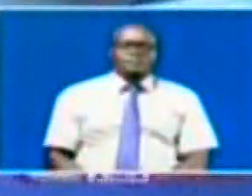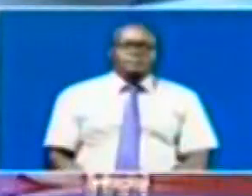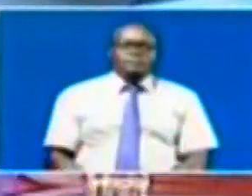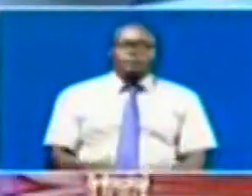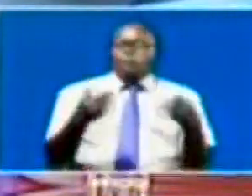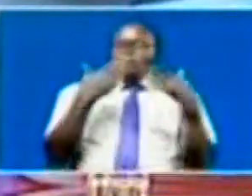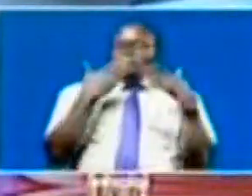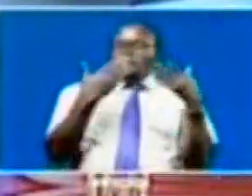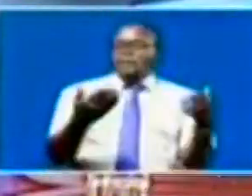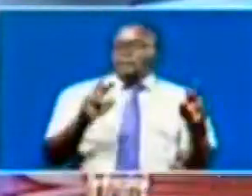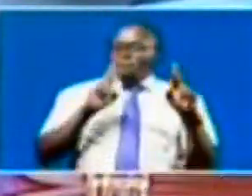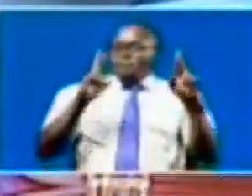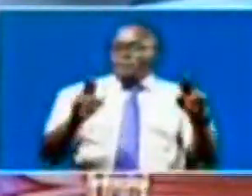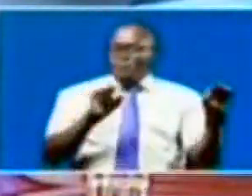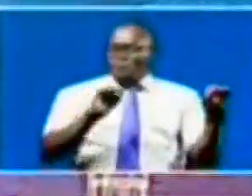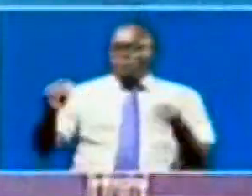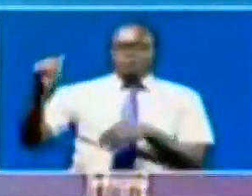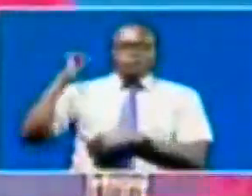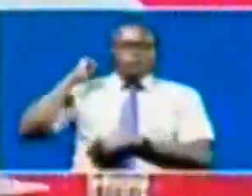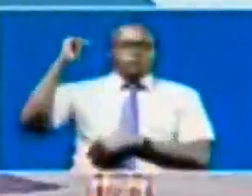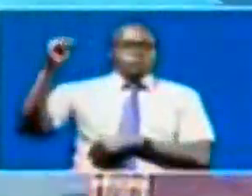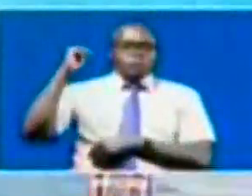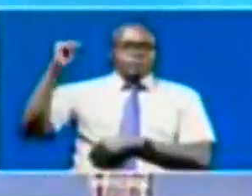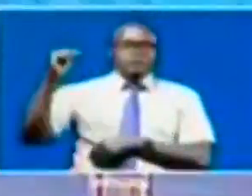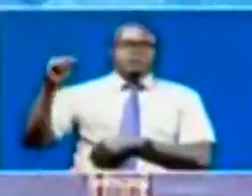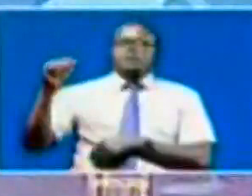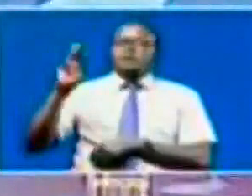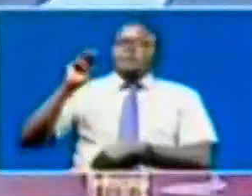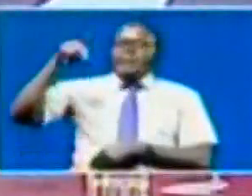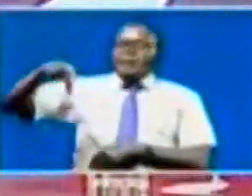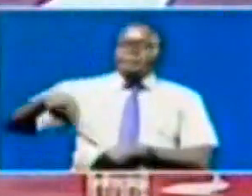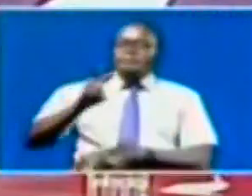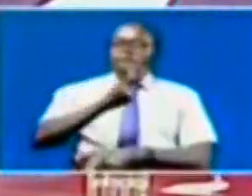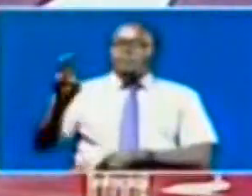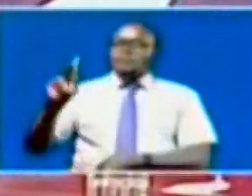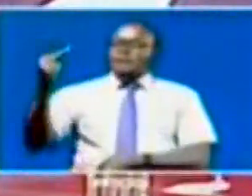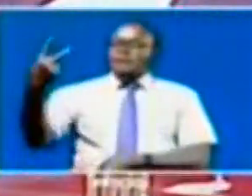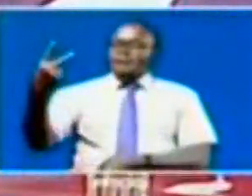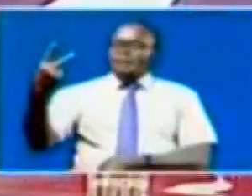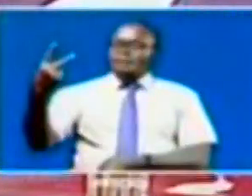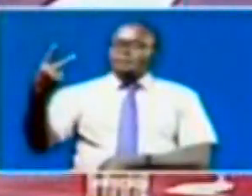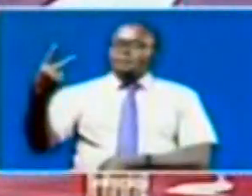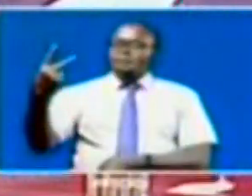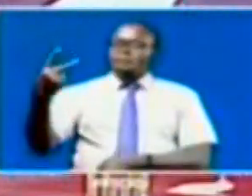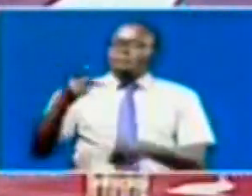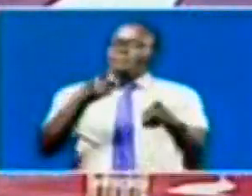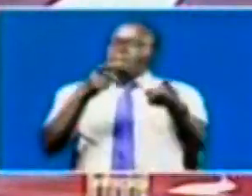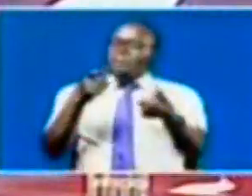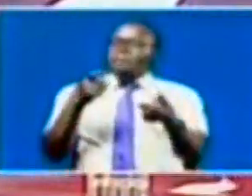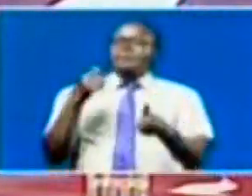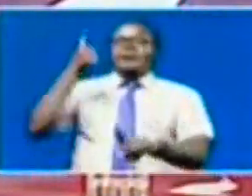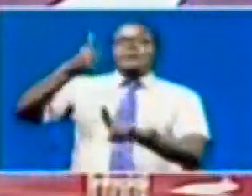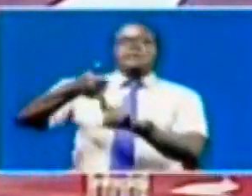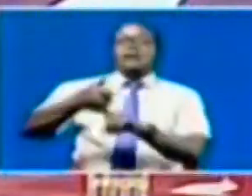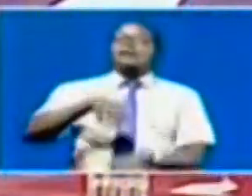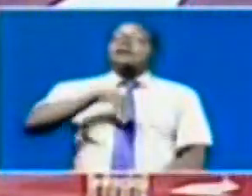Thank you, Jeff Kirui, for that report. Over to the politics of the day now. In a section of members of parliament from Western Kenya have unleashed a veiled attack on